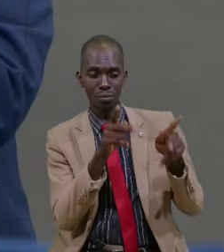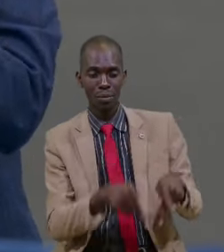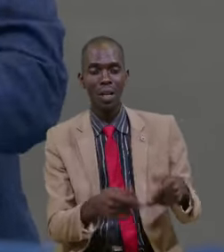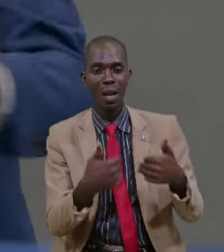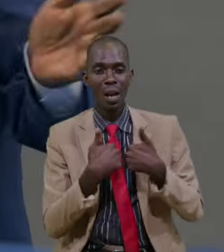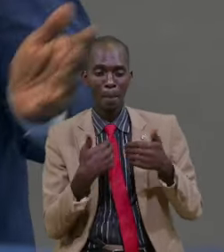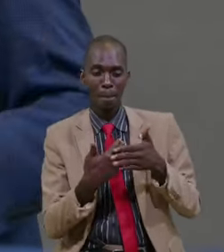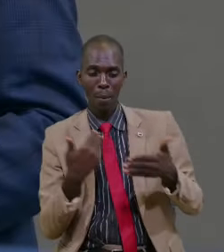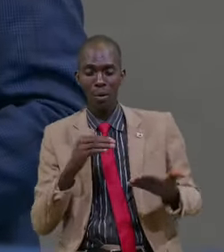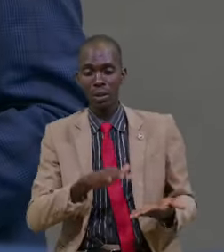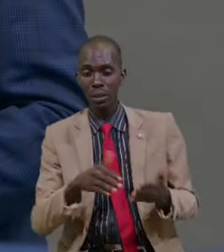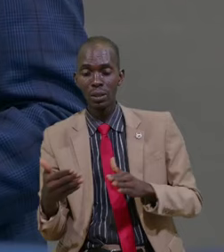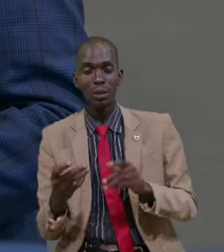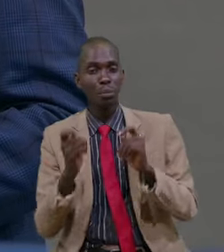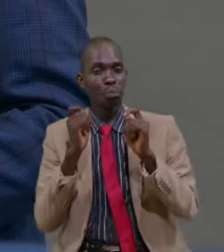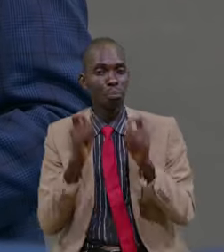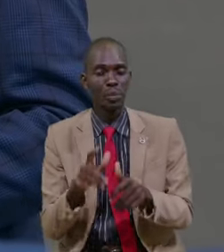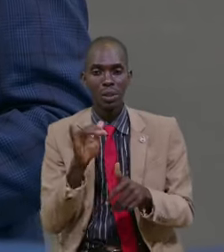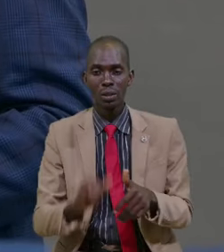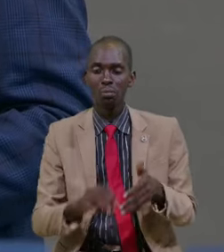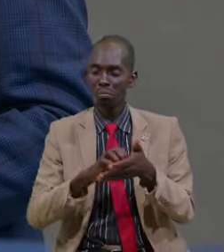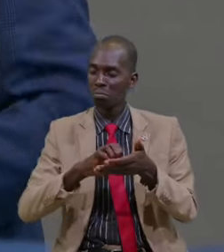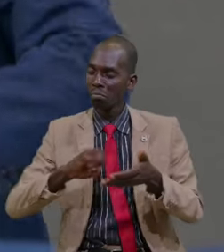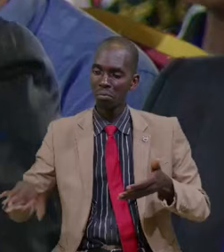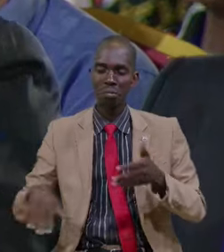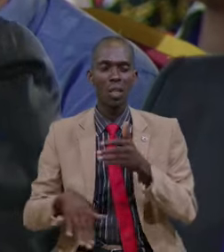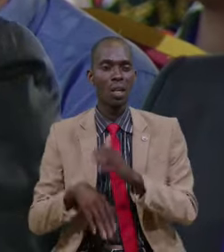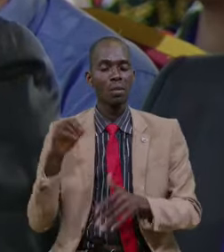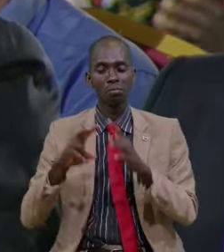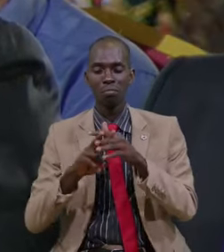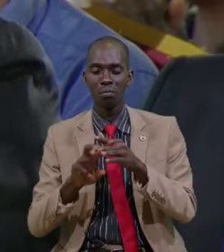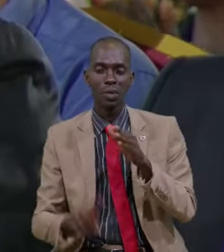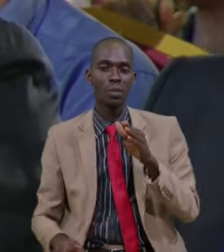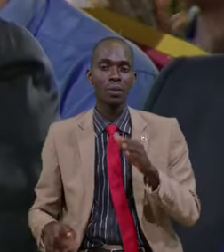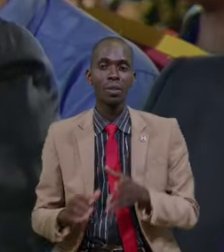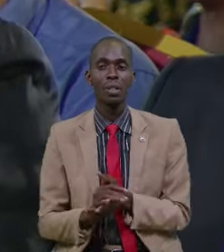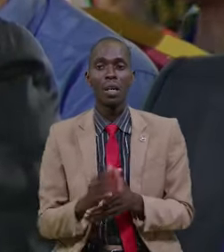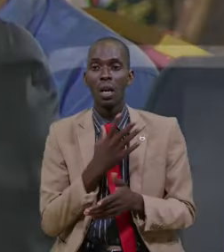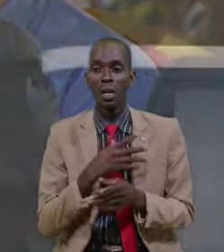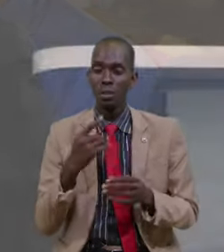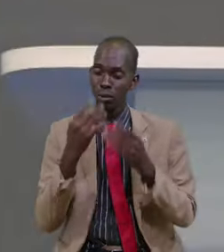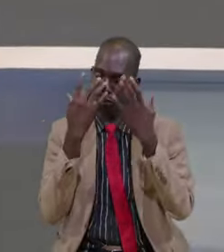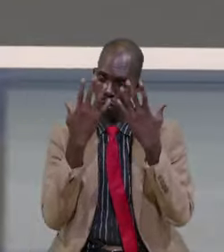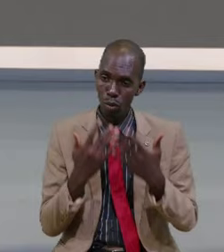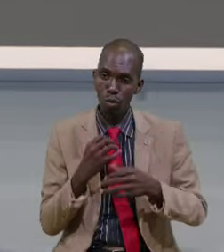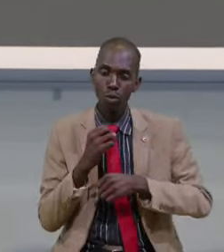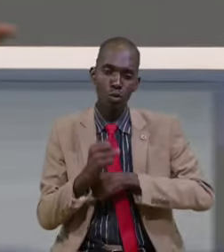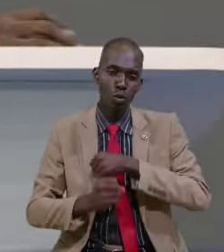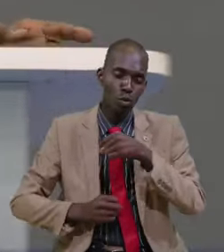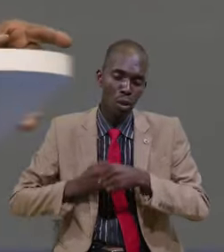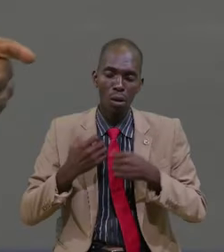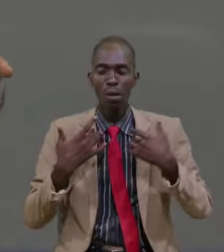died instantaneously, it vanished away. And the sorrow and the suffering and the sighing and